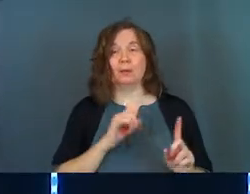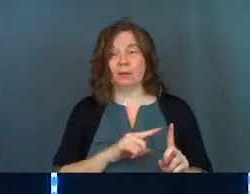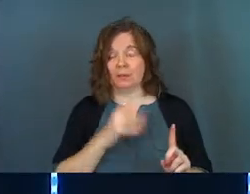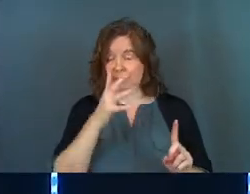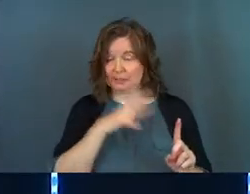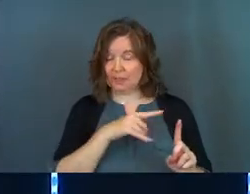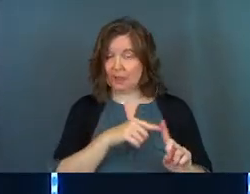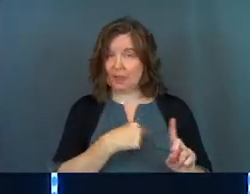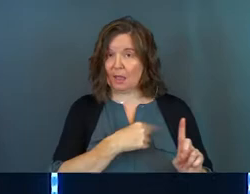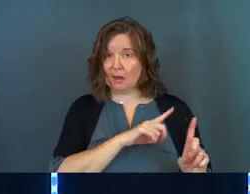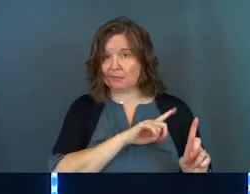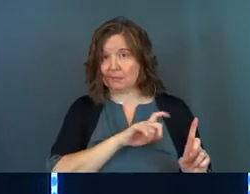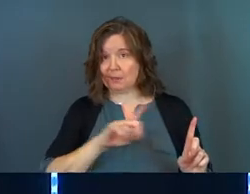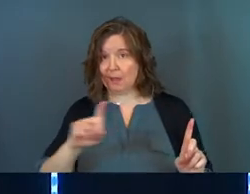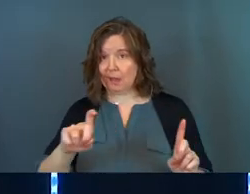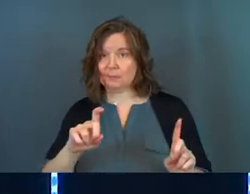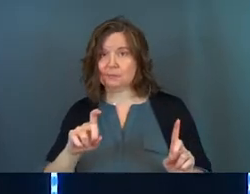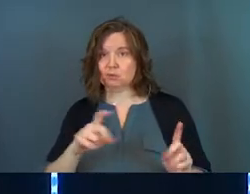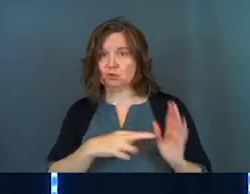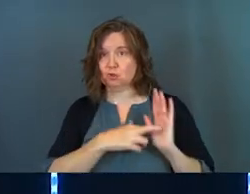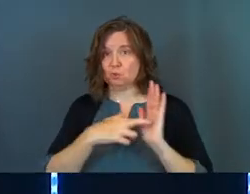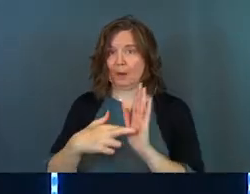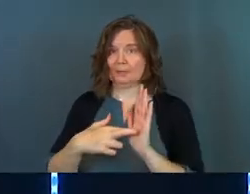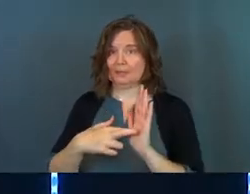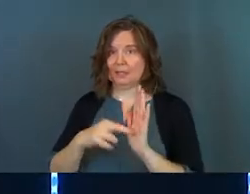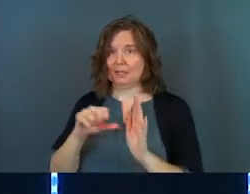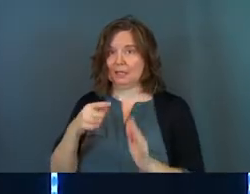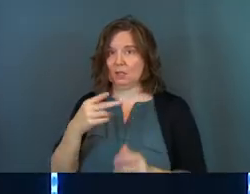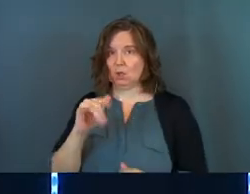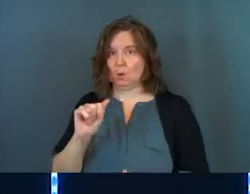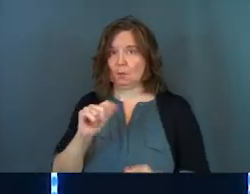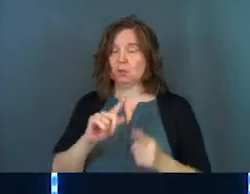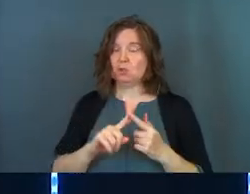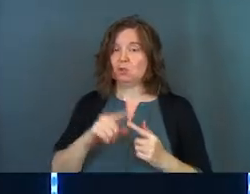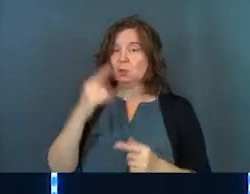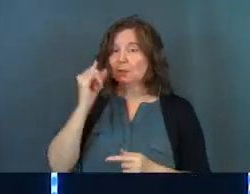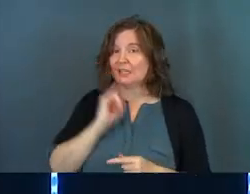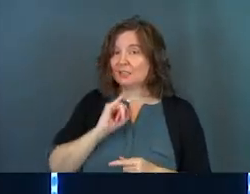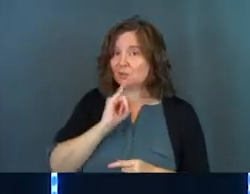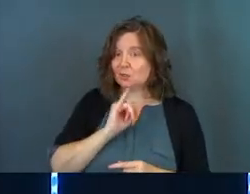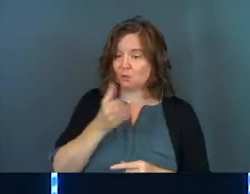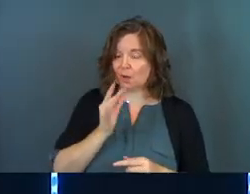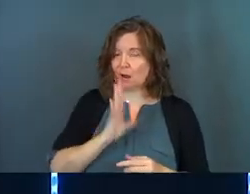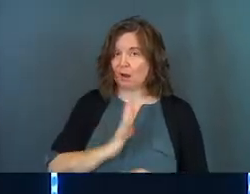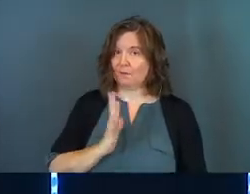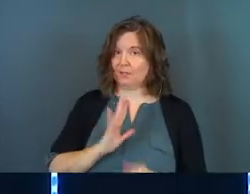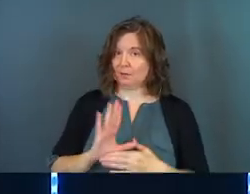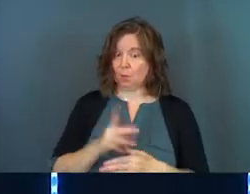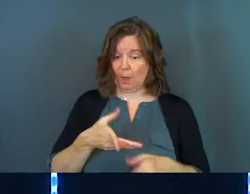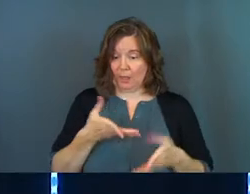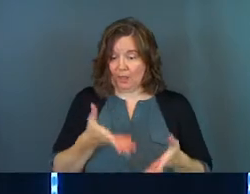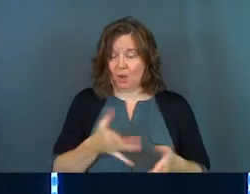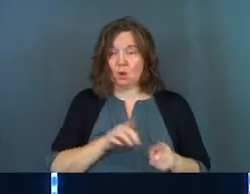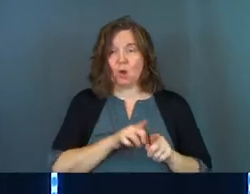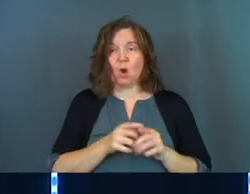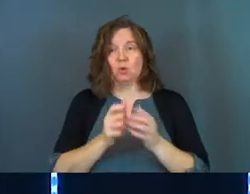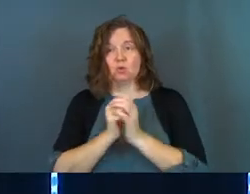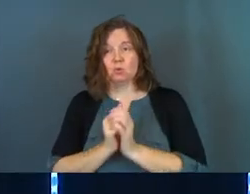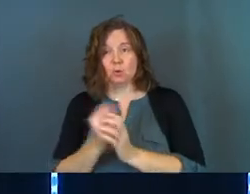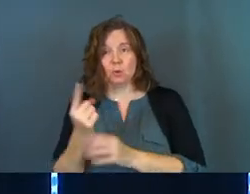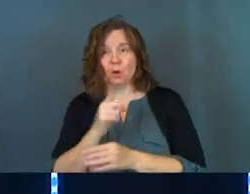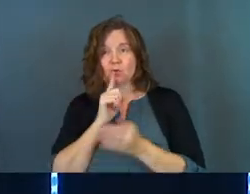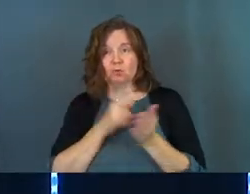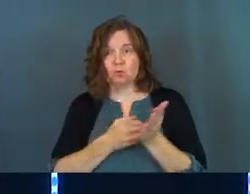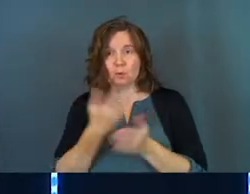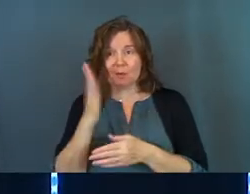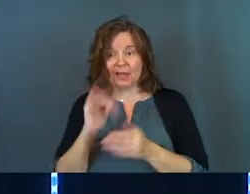this guy had come up to represent Ethiopia to Israel. So he's there on official business. But while he's there, he also worships the one